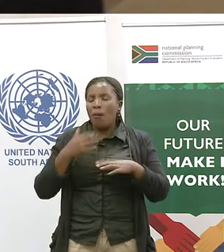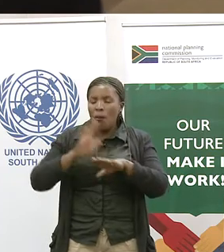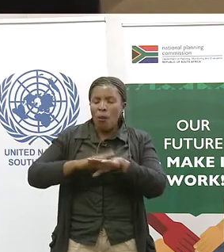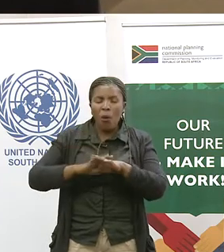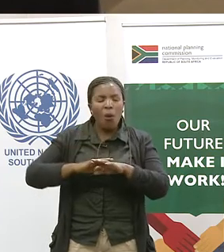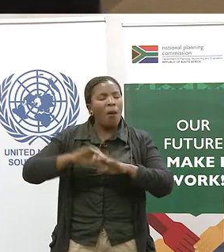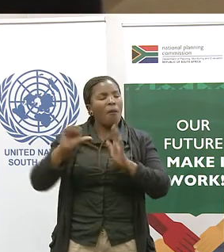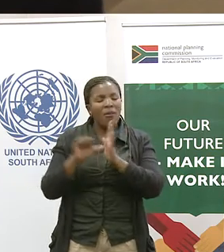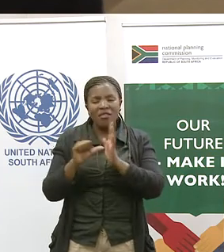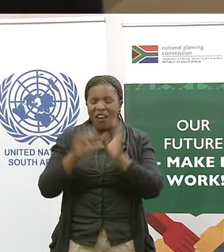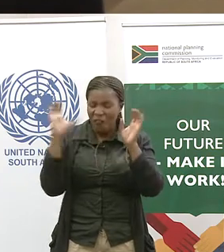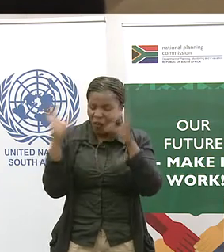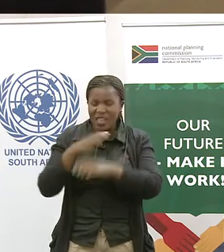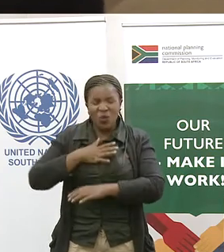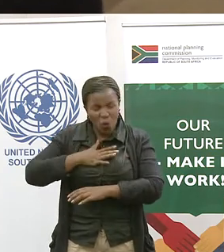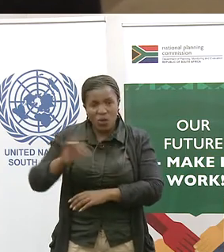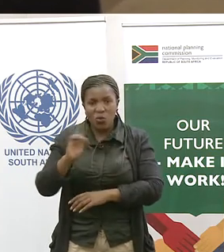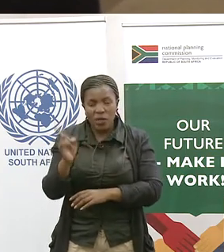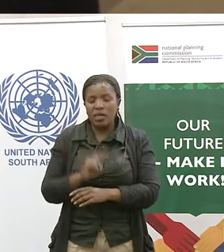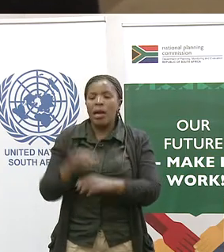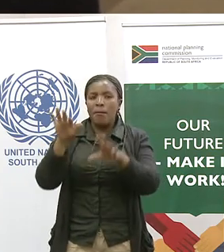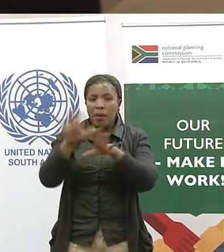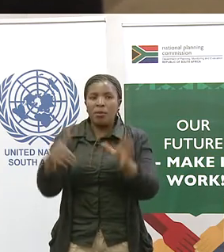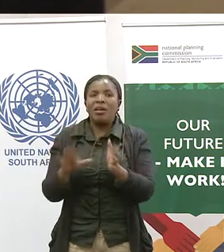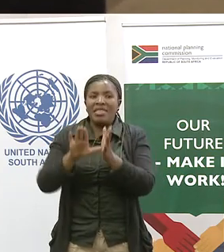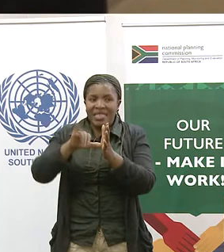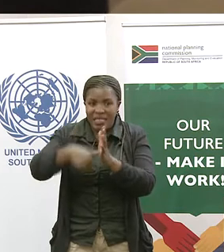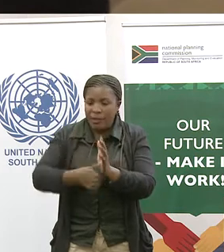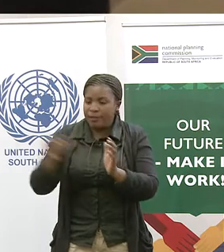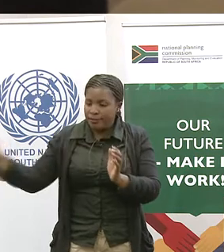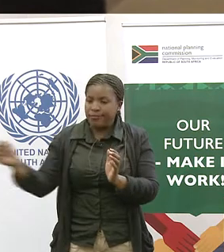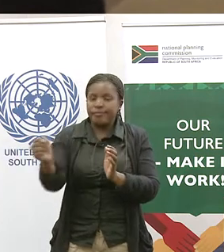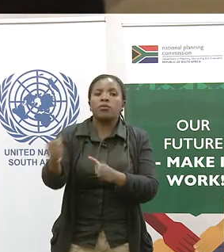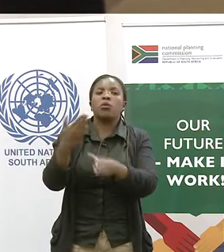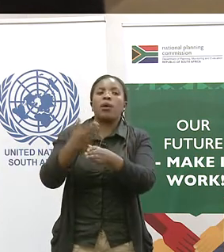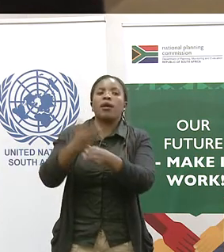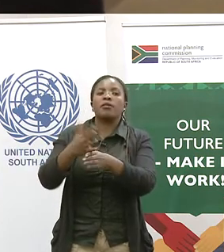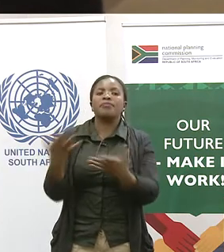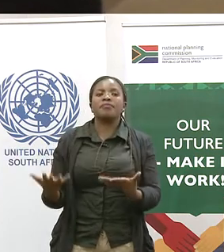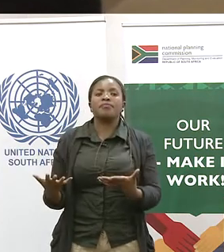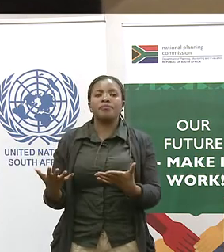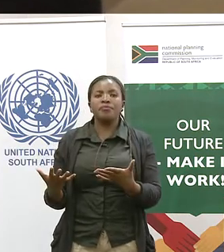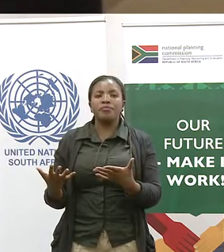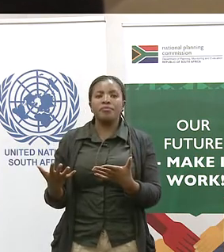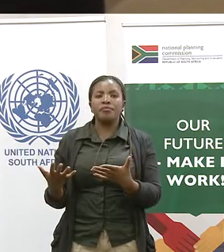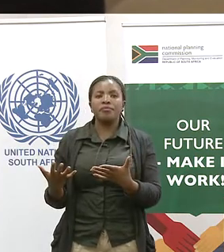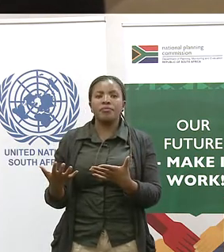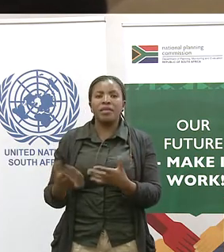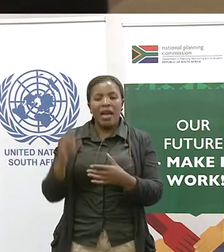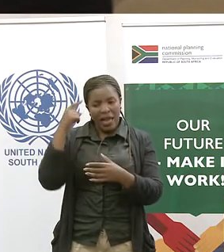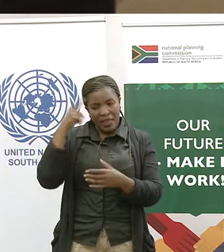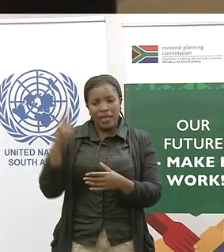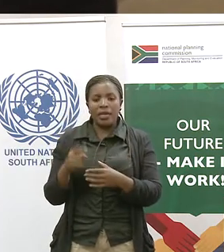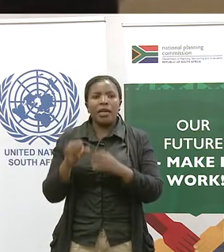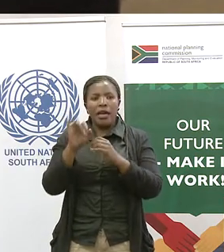Because I think we can reduce the dependence on the grants if we directly employ people with